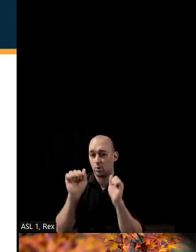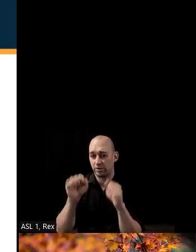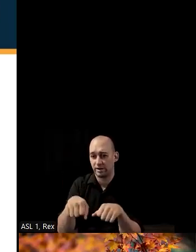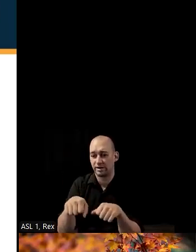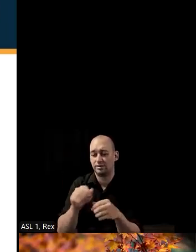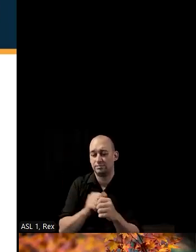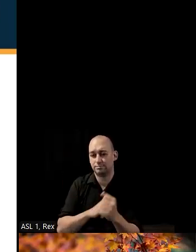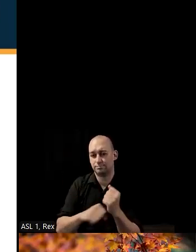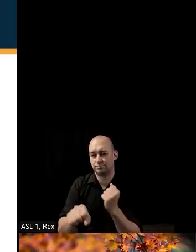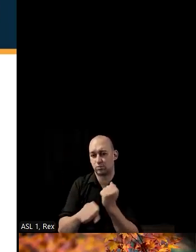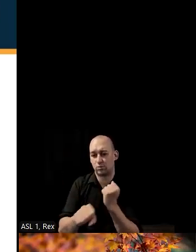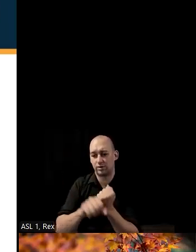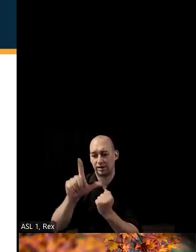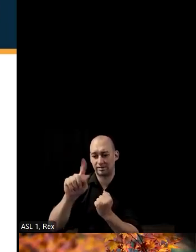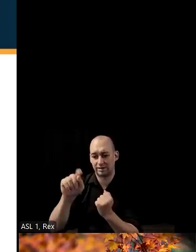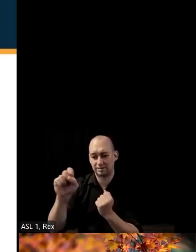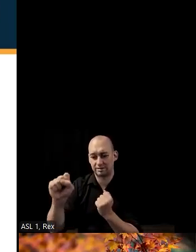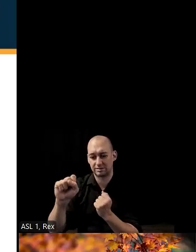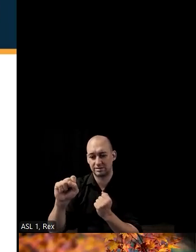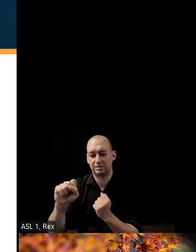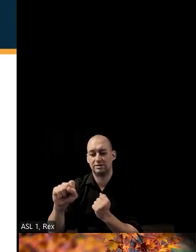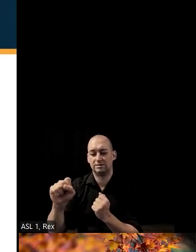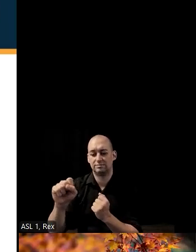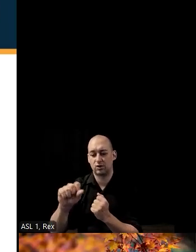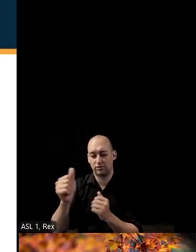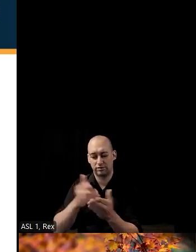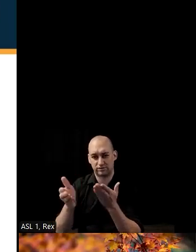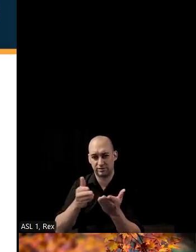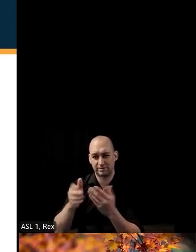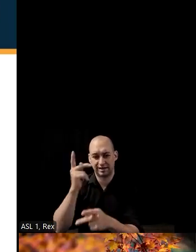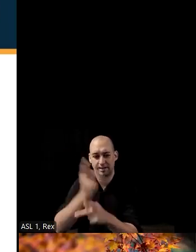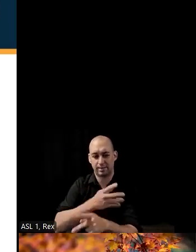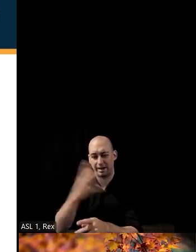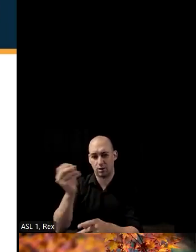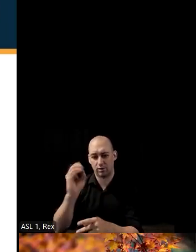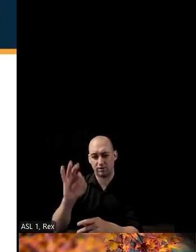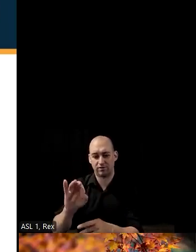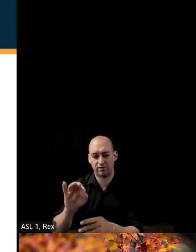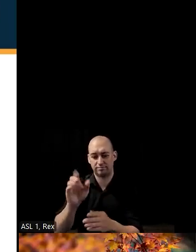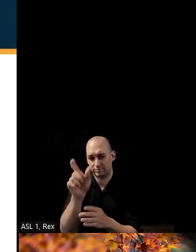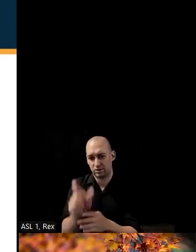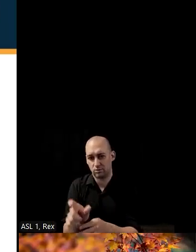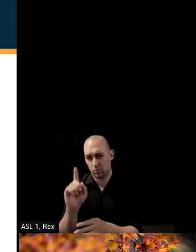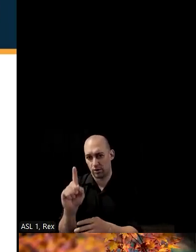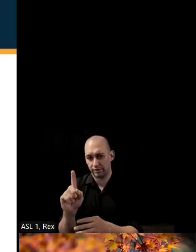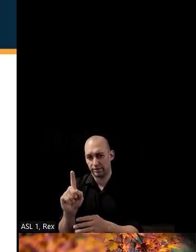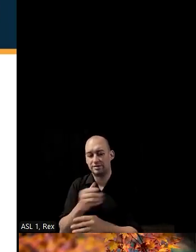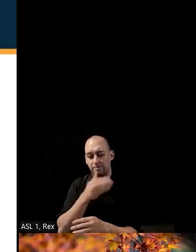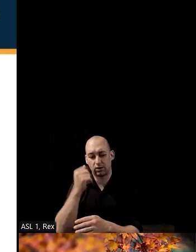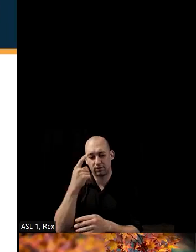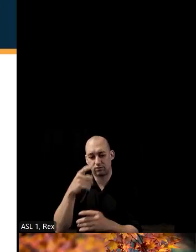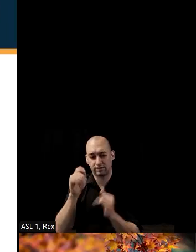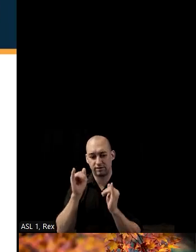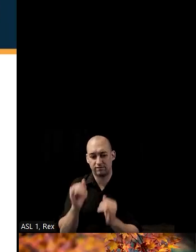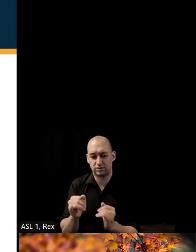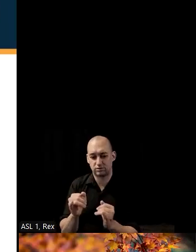LTSS and HCBS services and keep people out of institutional care, one, definitely better for the individual. And